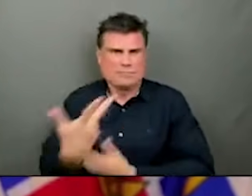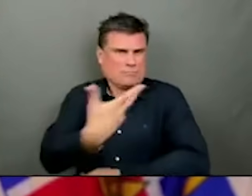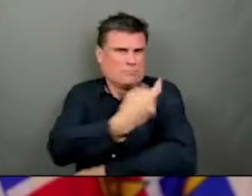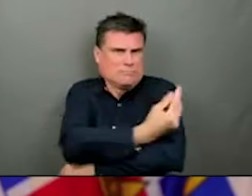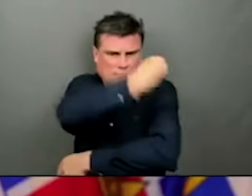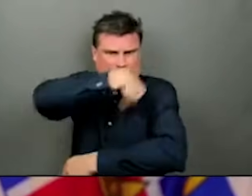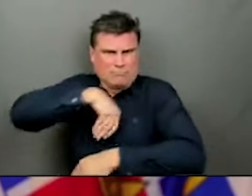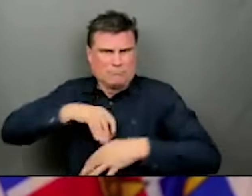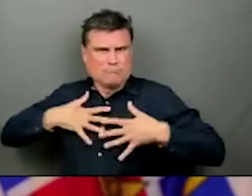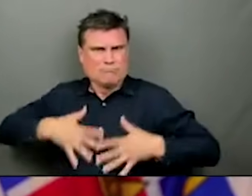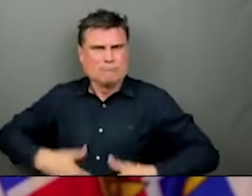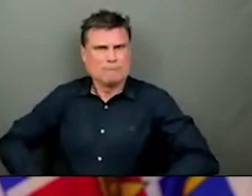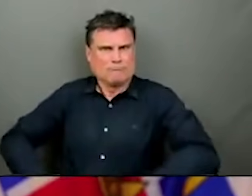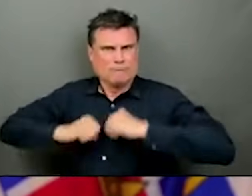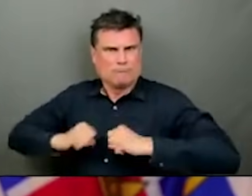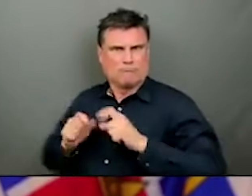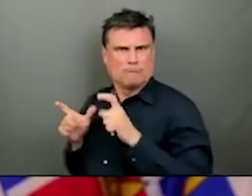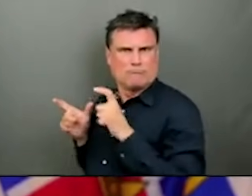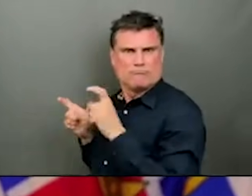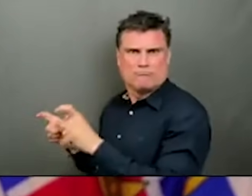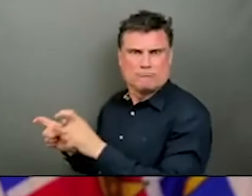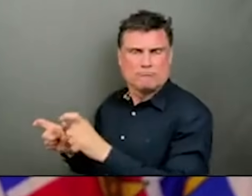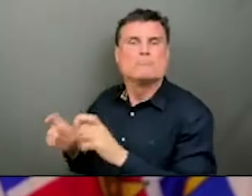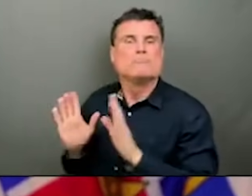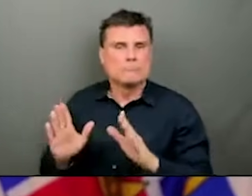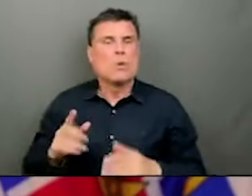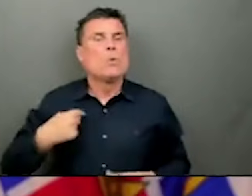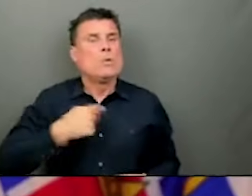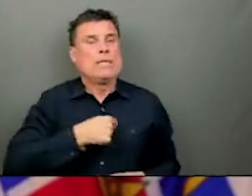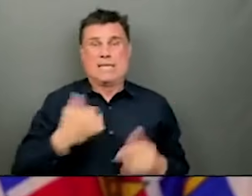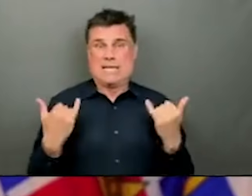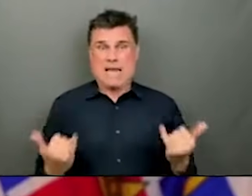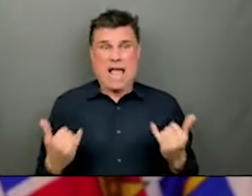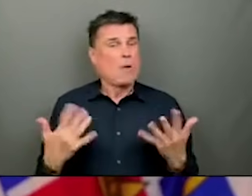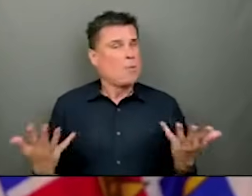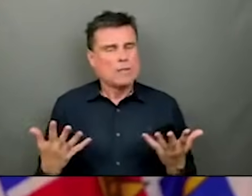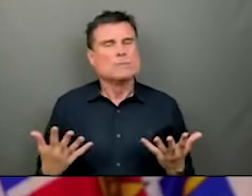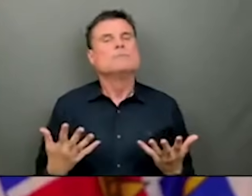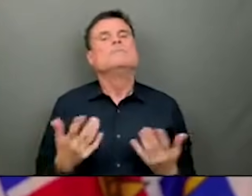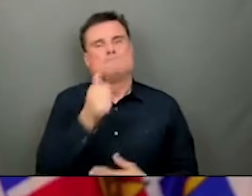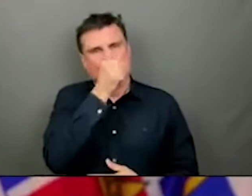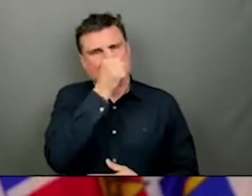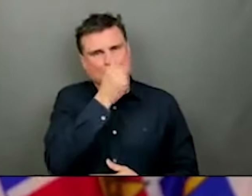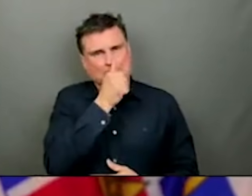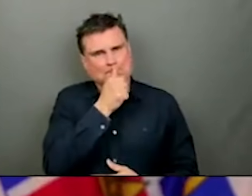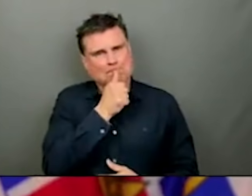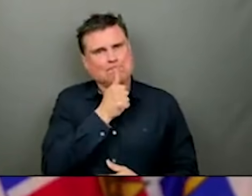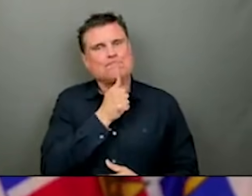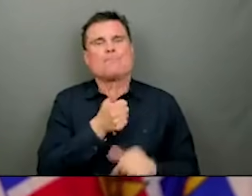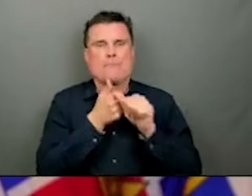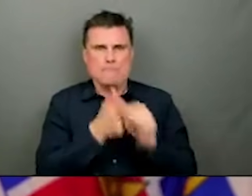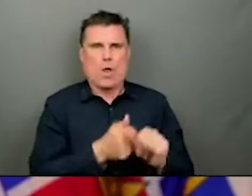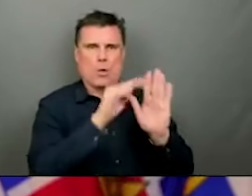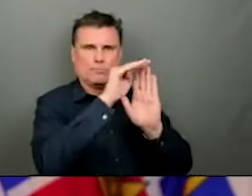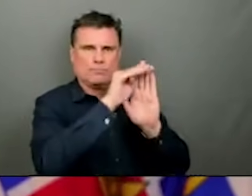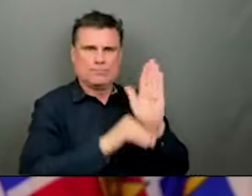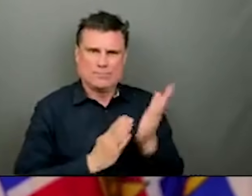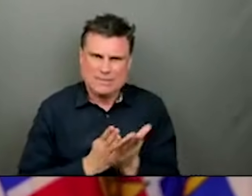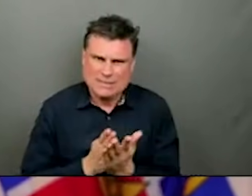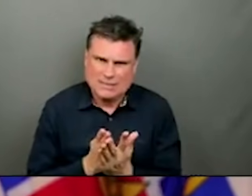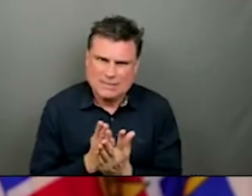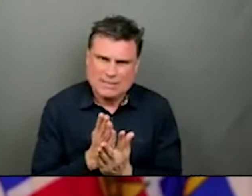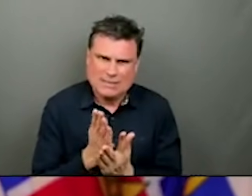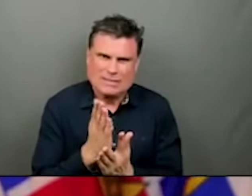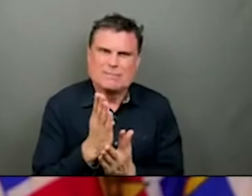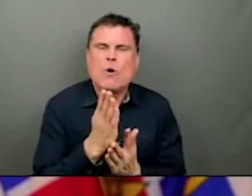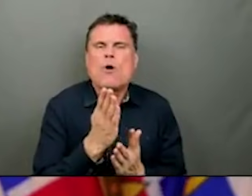to be patient and to stick with the program for the next few weeks until until we get enough people protected that we can,